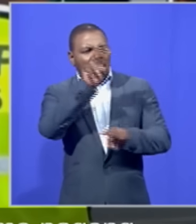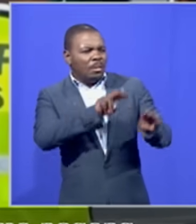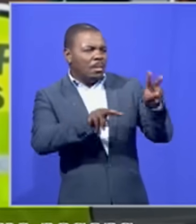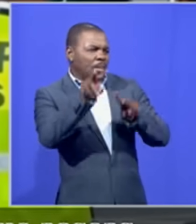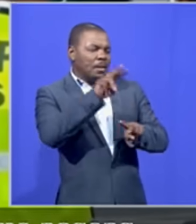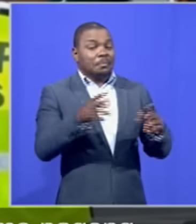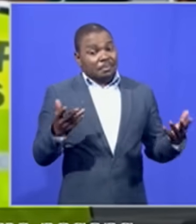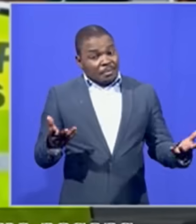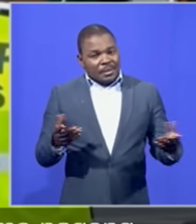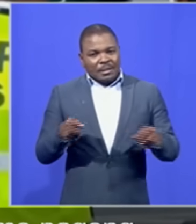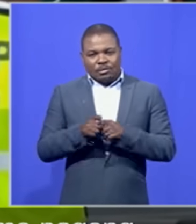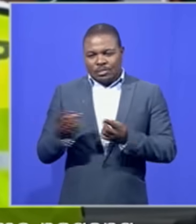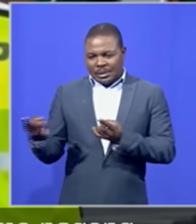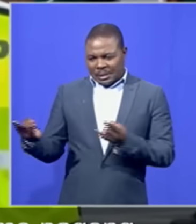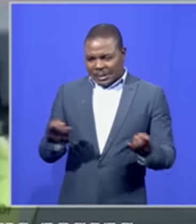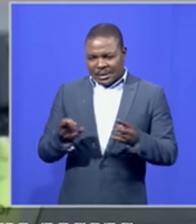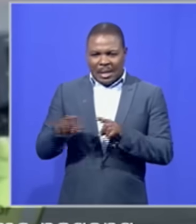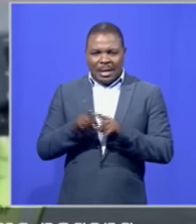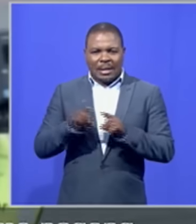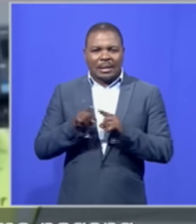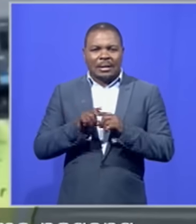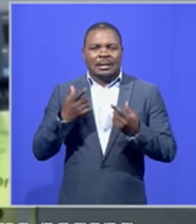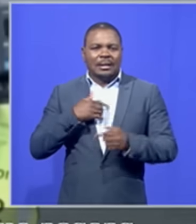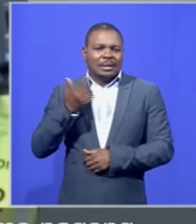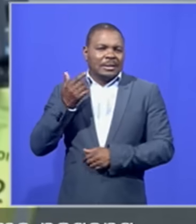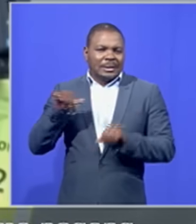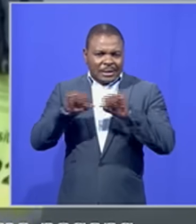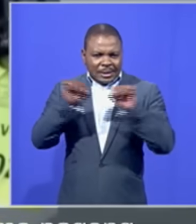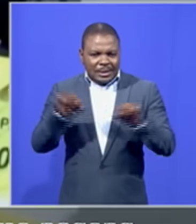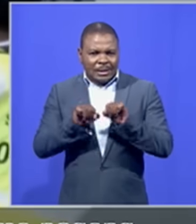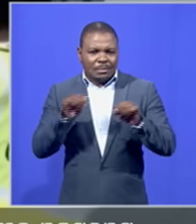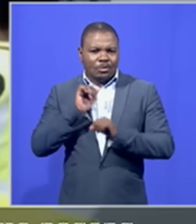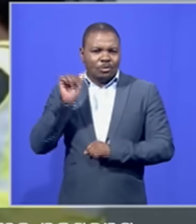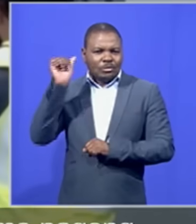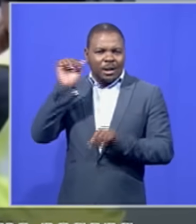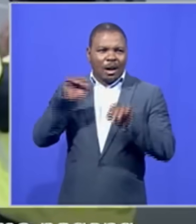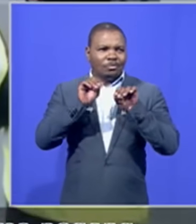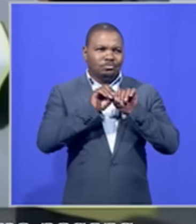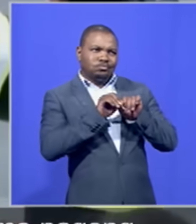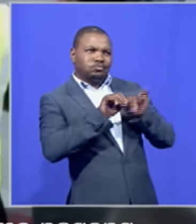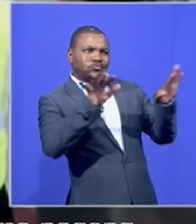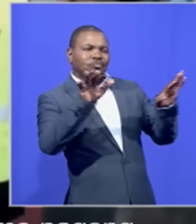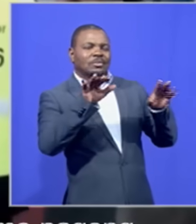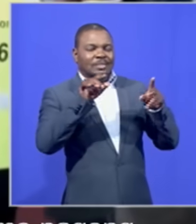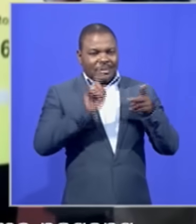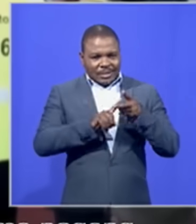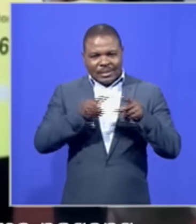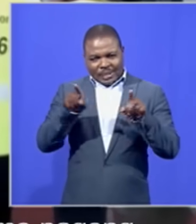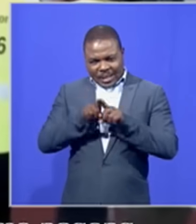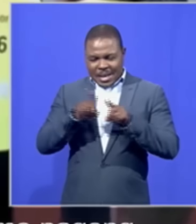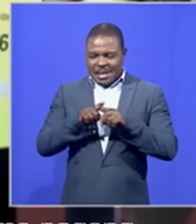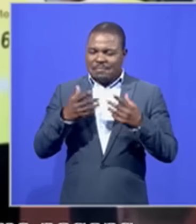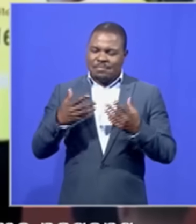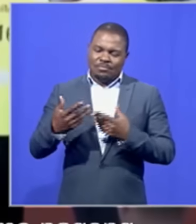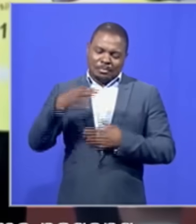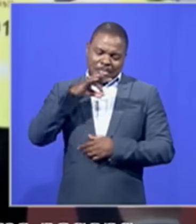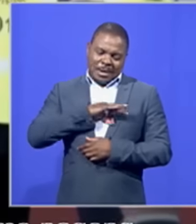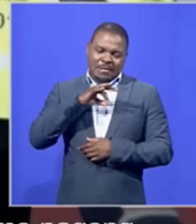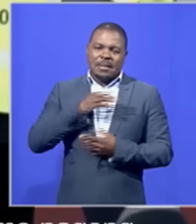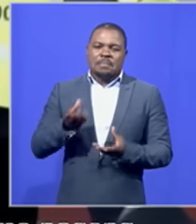gore le bone ba rekisa di sound system tse re di dirisang ka kwano go le ka go broadcaster le go bua le batho le bone ba ungwela go tlala